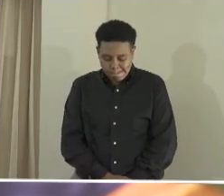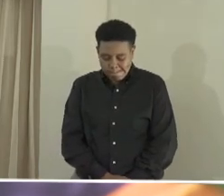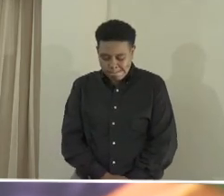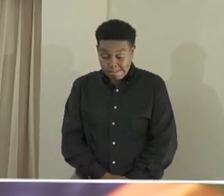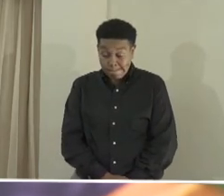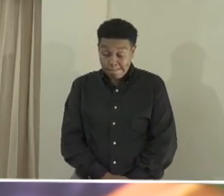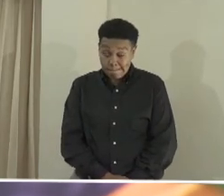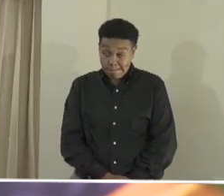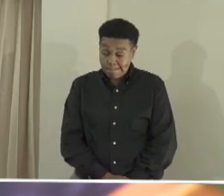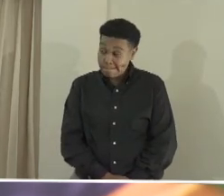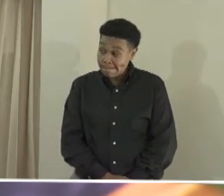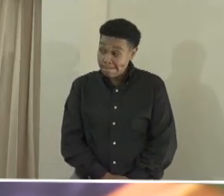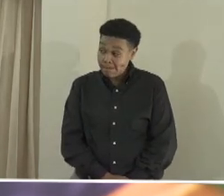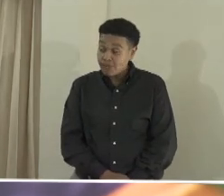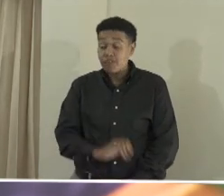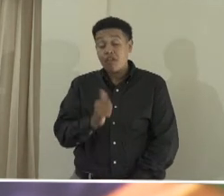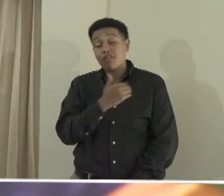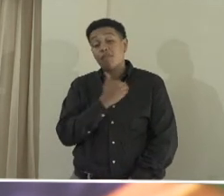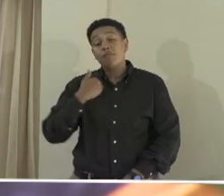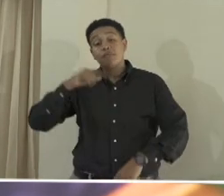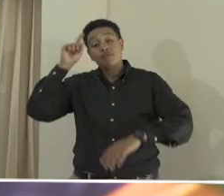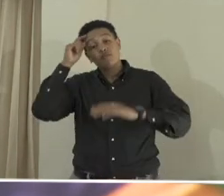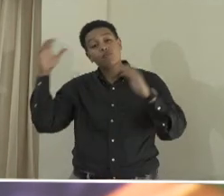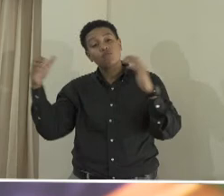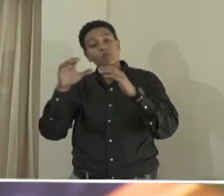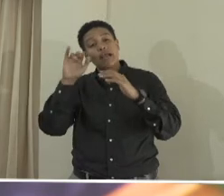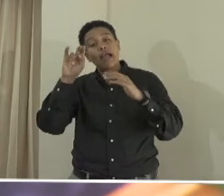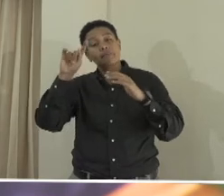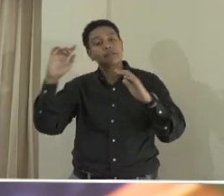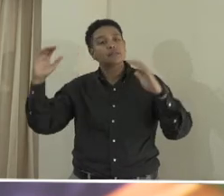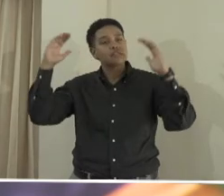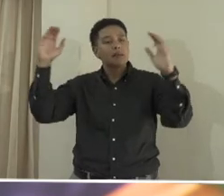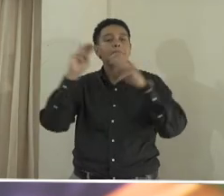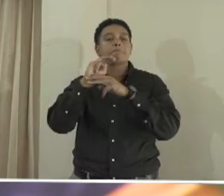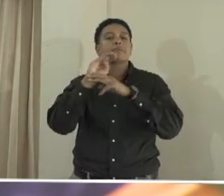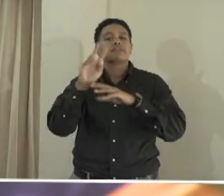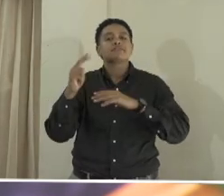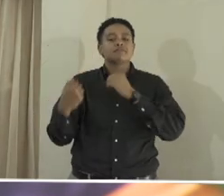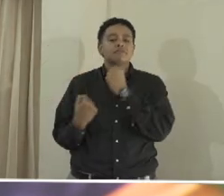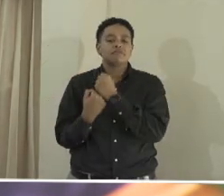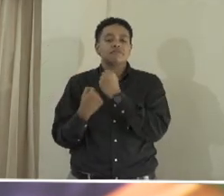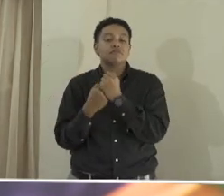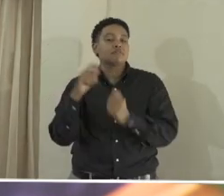Minister of State, Orlando Terlong.